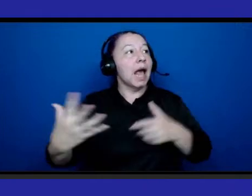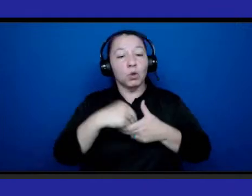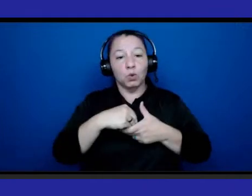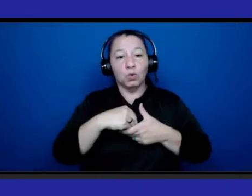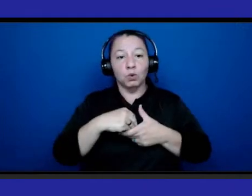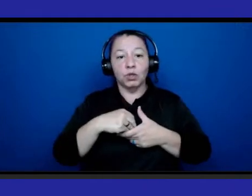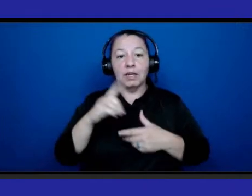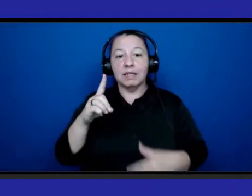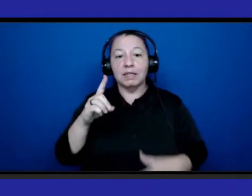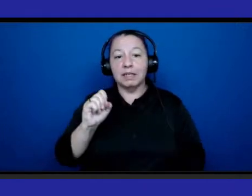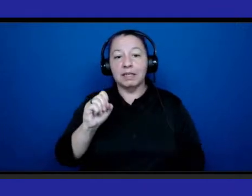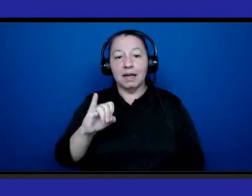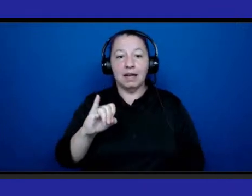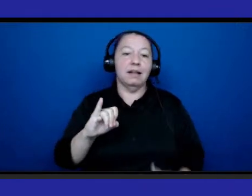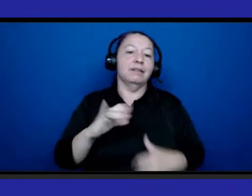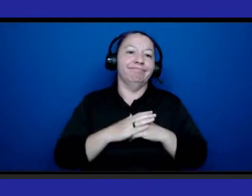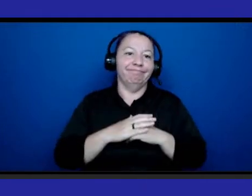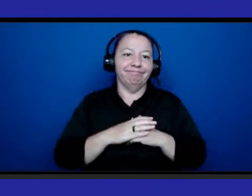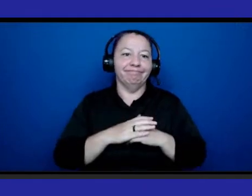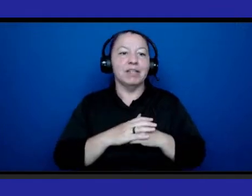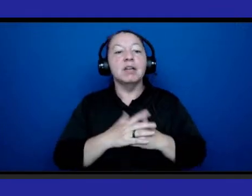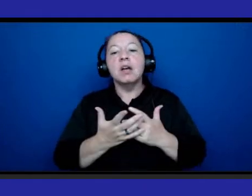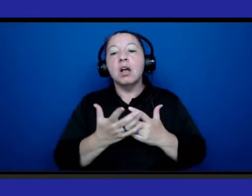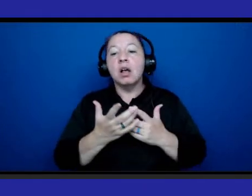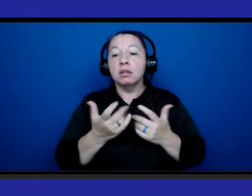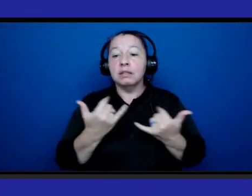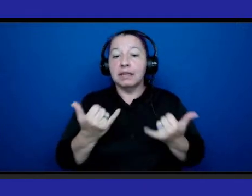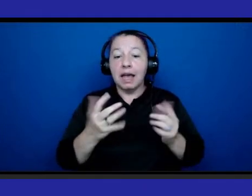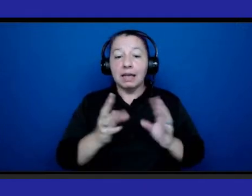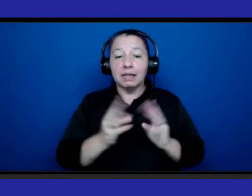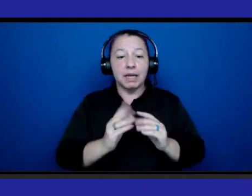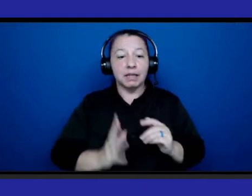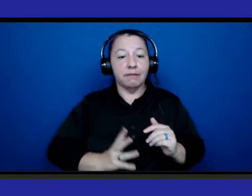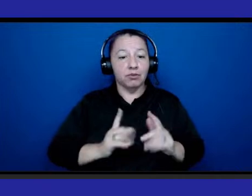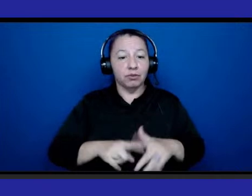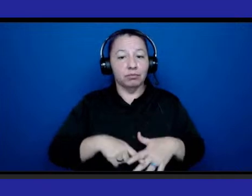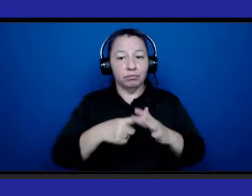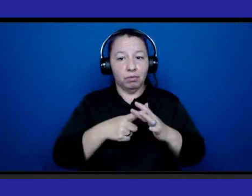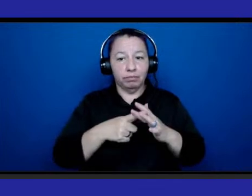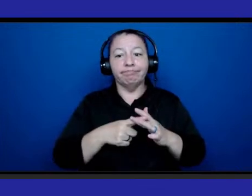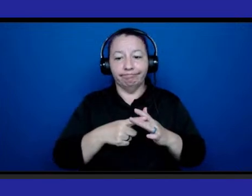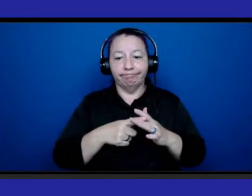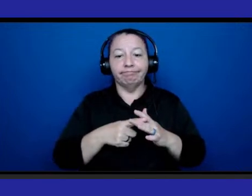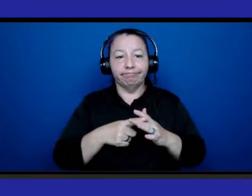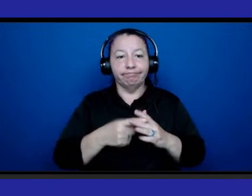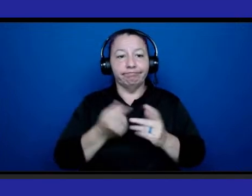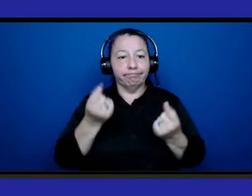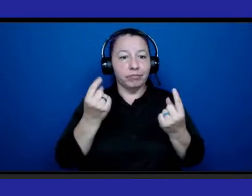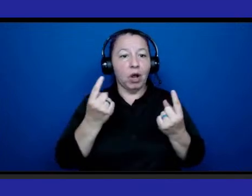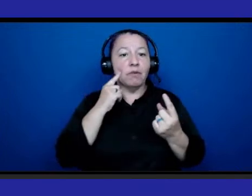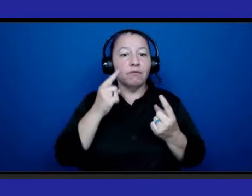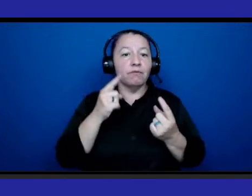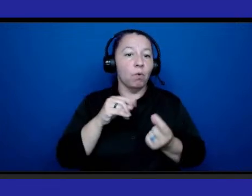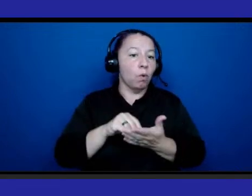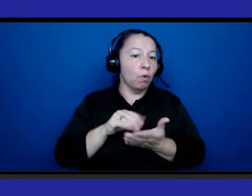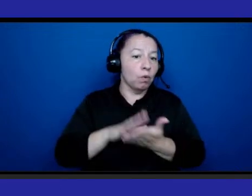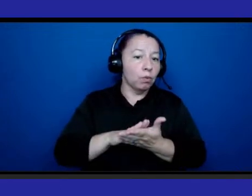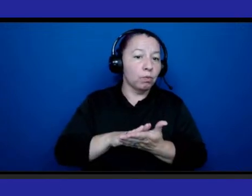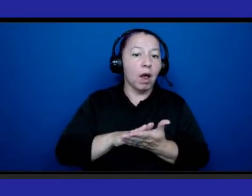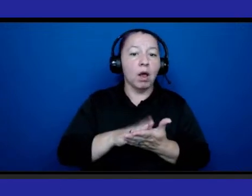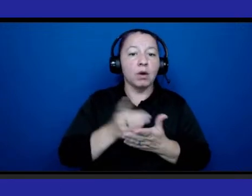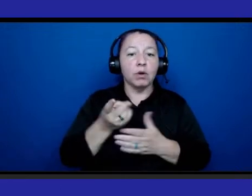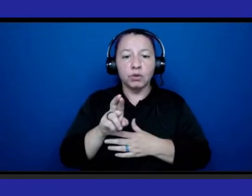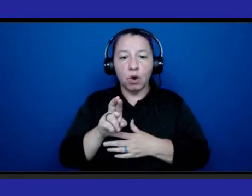Today's meeting is officially called to order. Please note for the record that Dr. Shady Shamani is representing